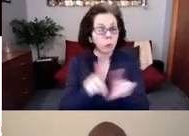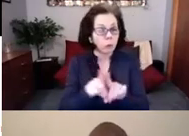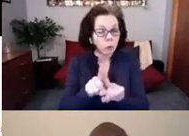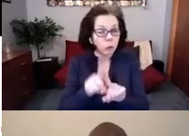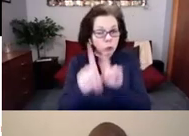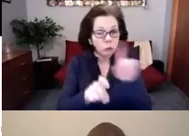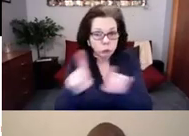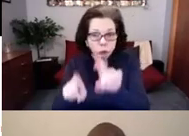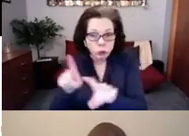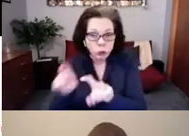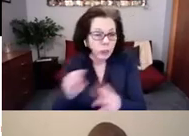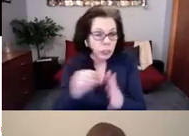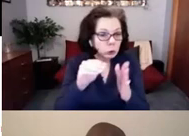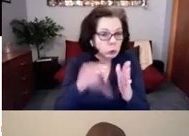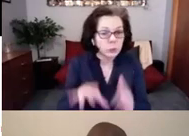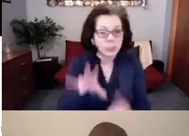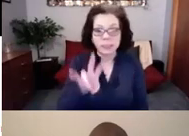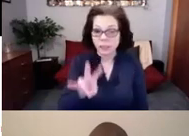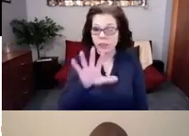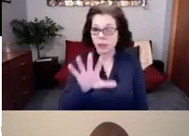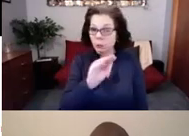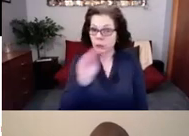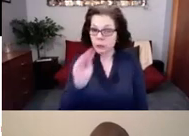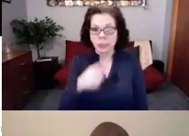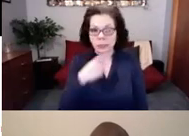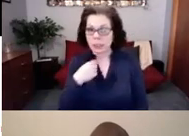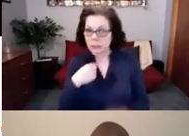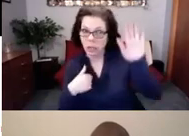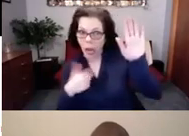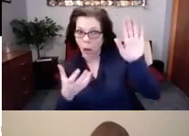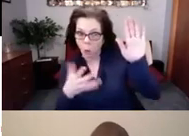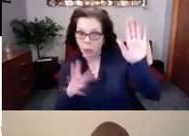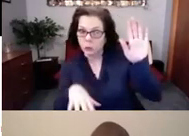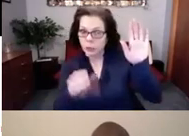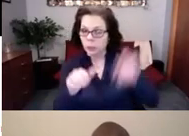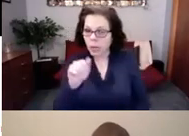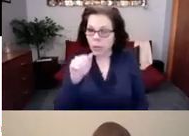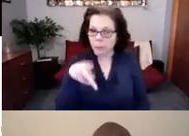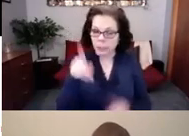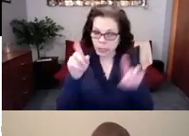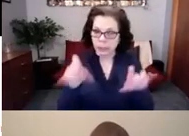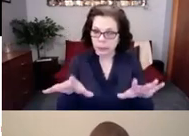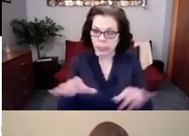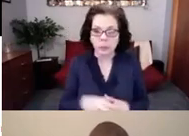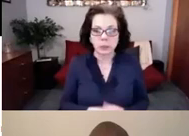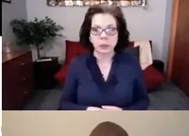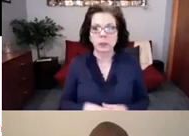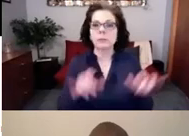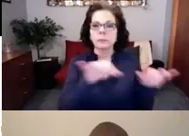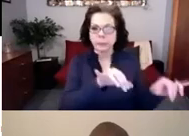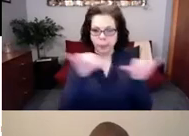75% of the students have indicated that they do want to take their AP exams. And similarly for the